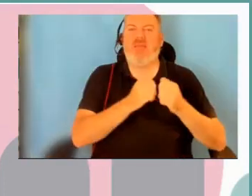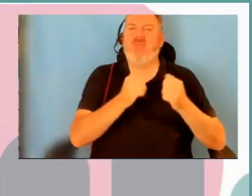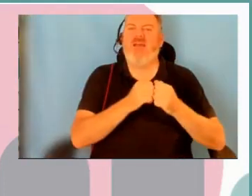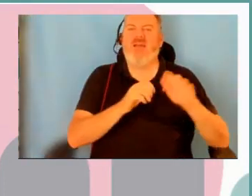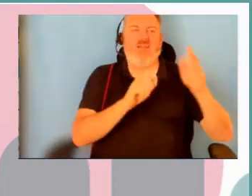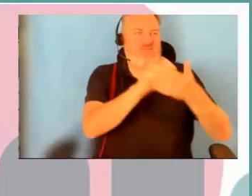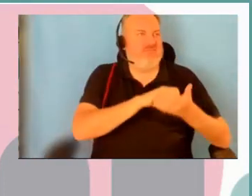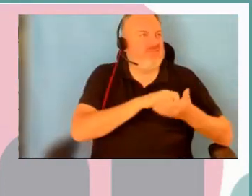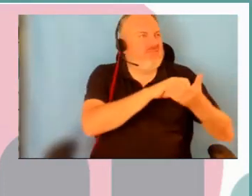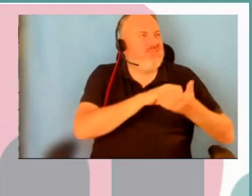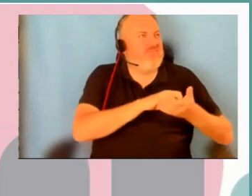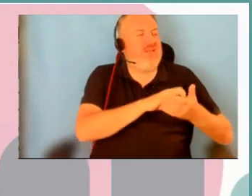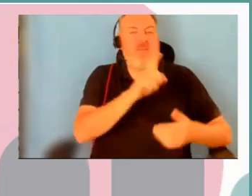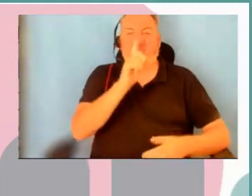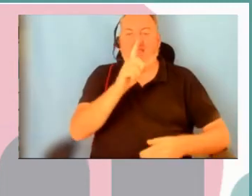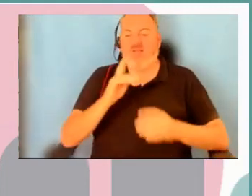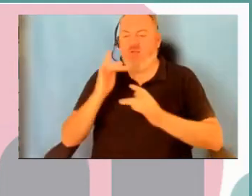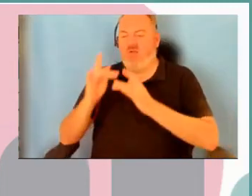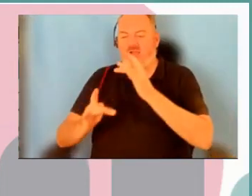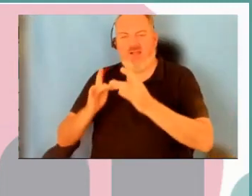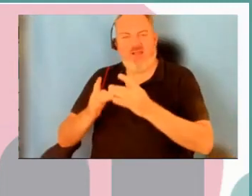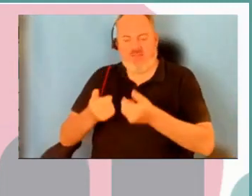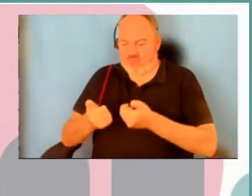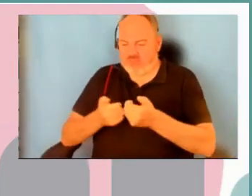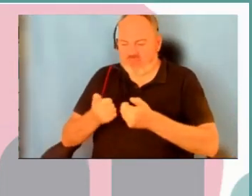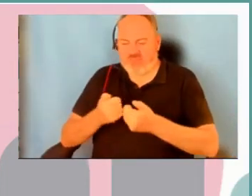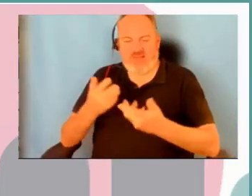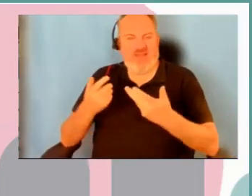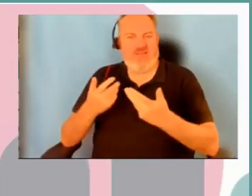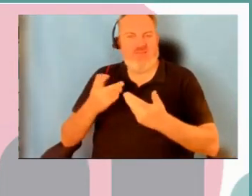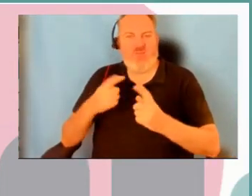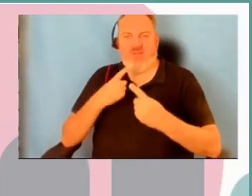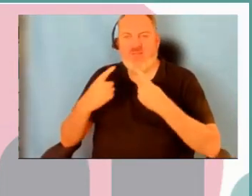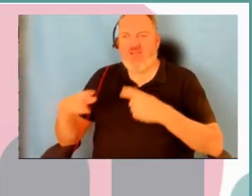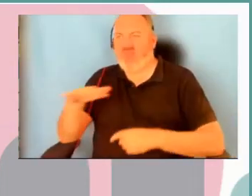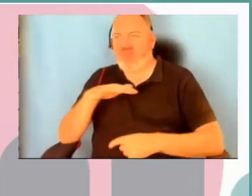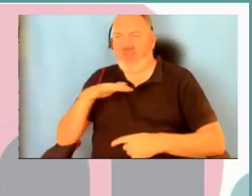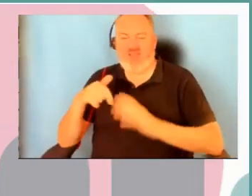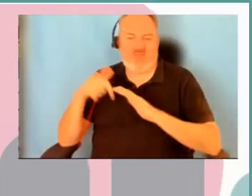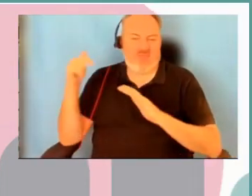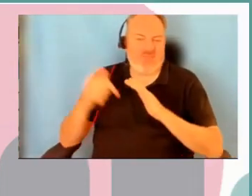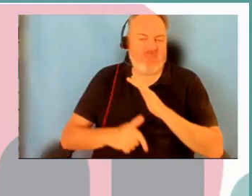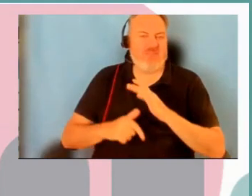online service directory, for example, or with with your